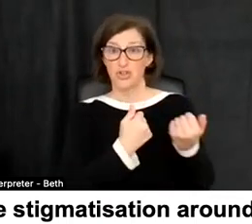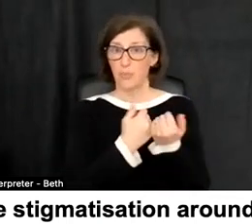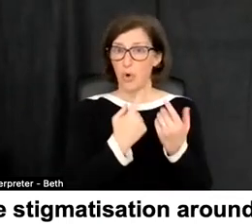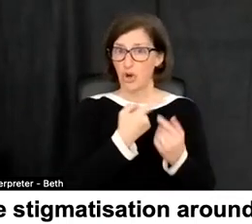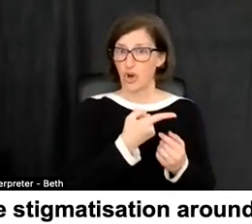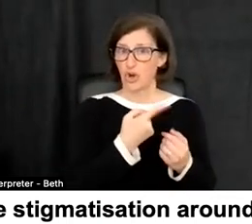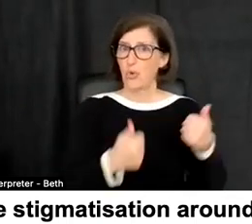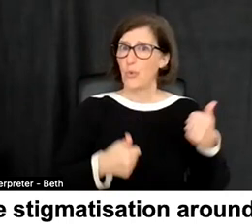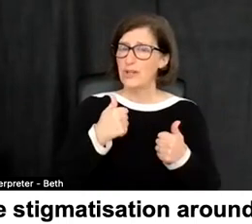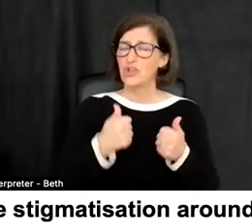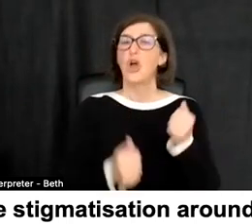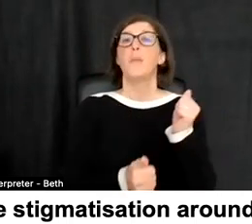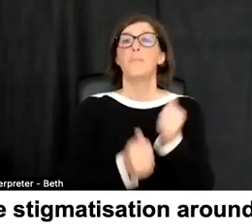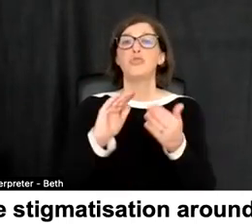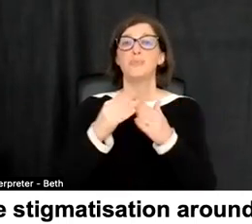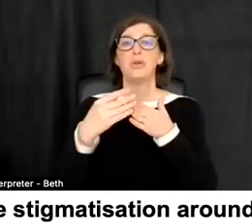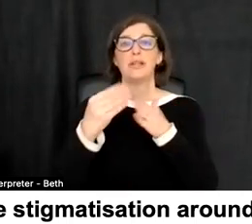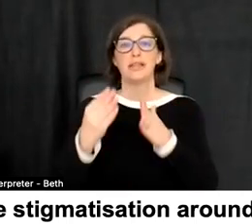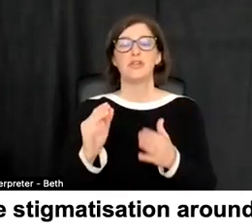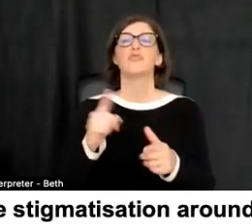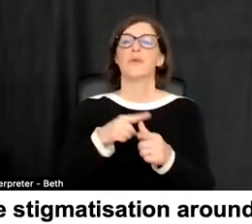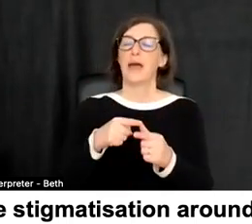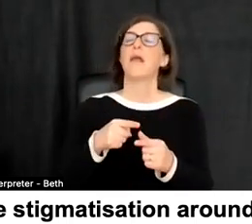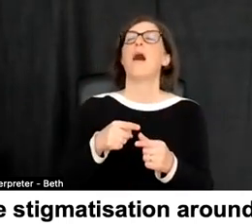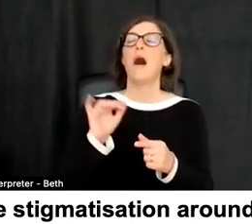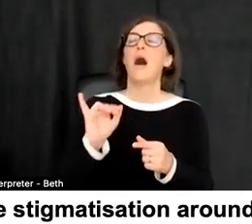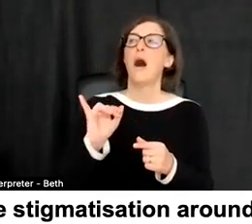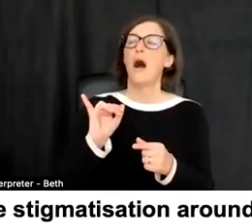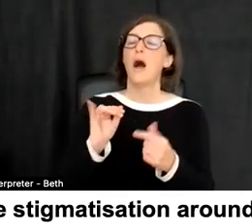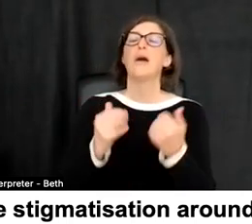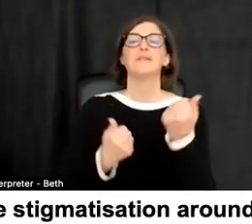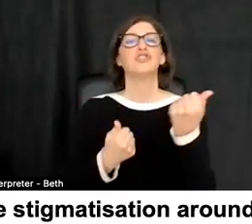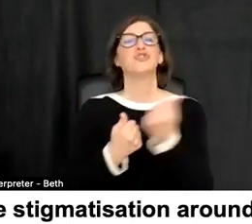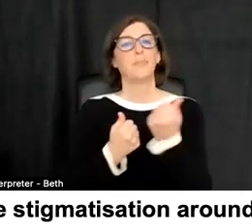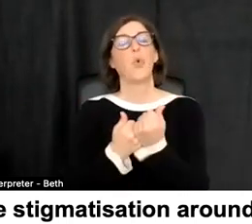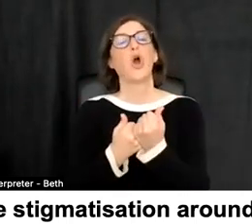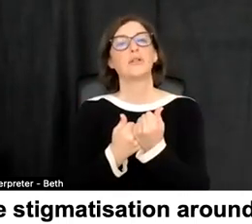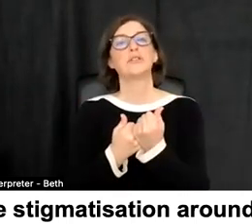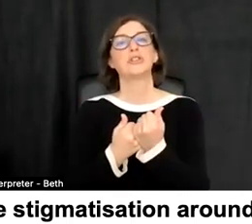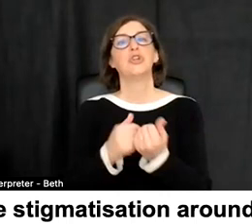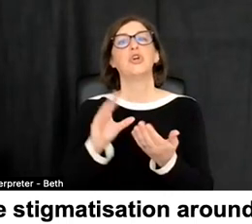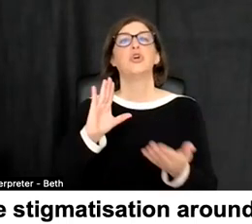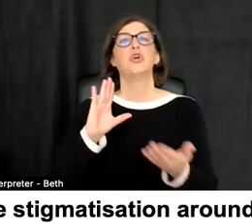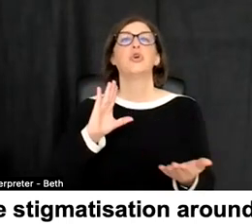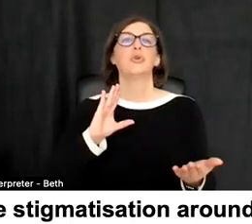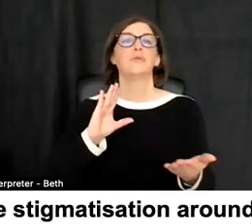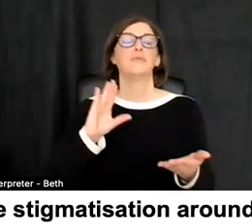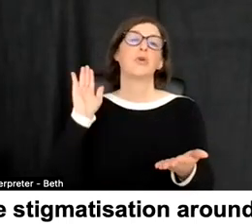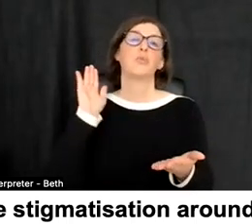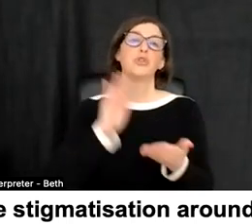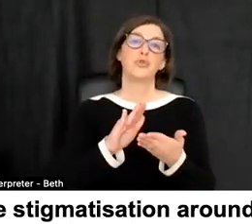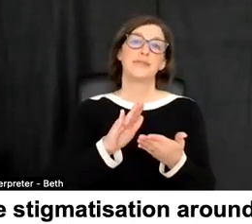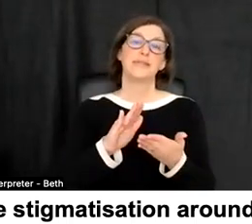find most community leaders would then come on board and then support reducing the psychological distress